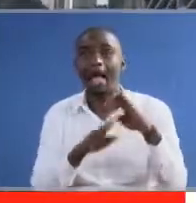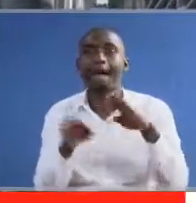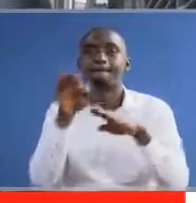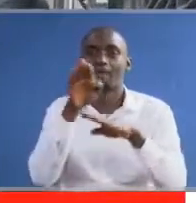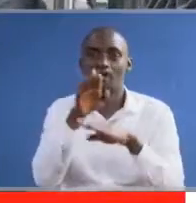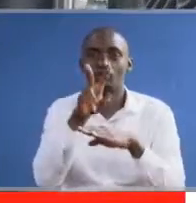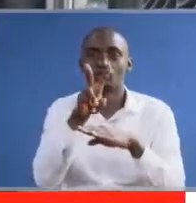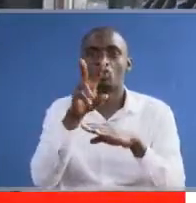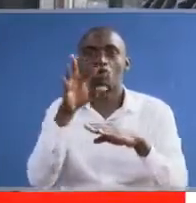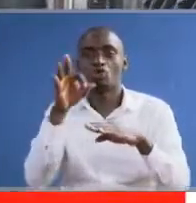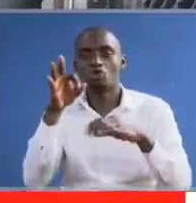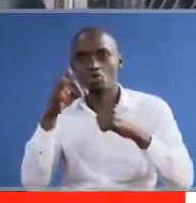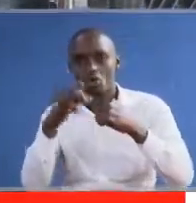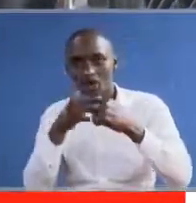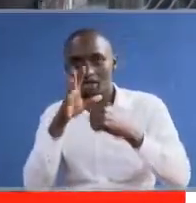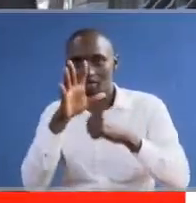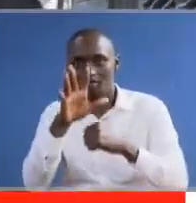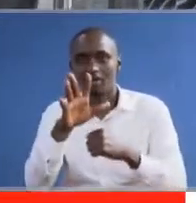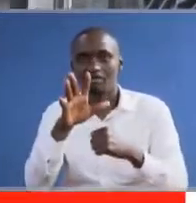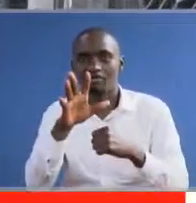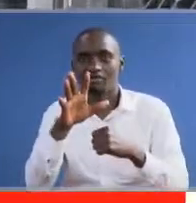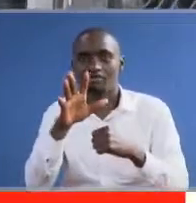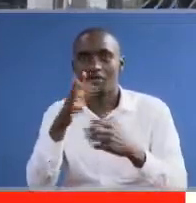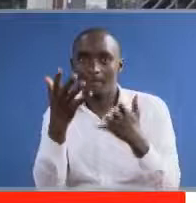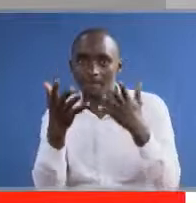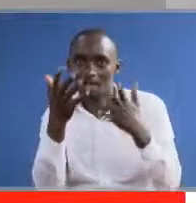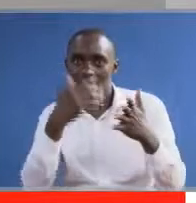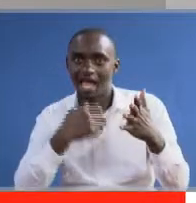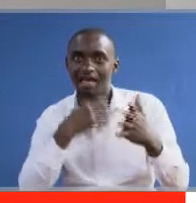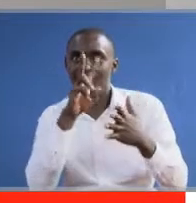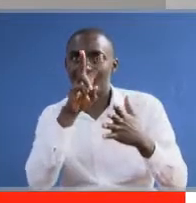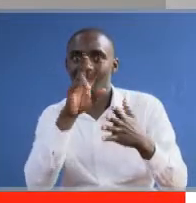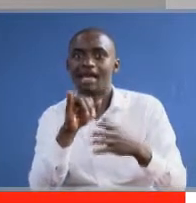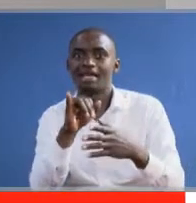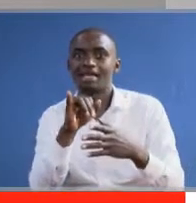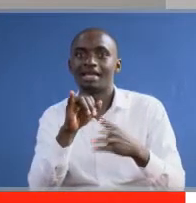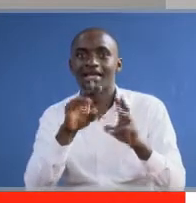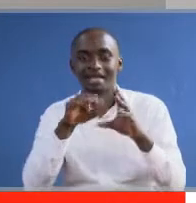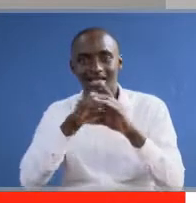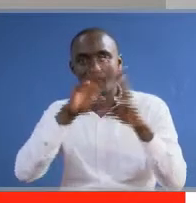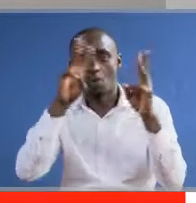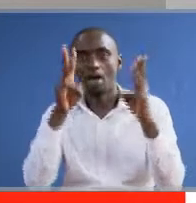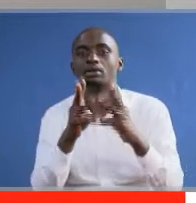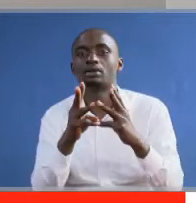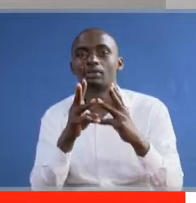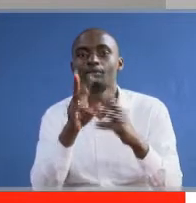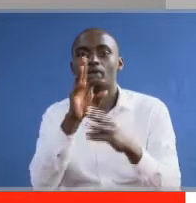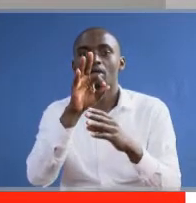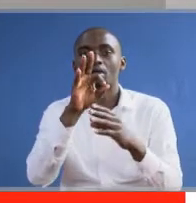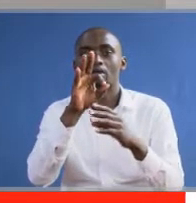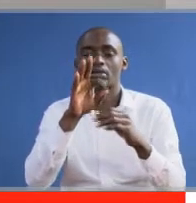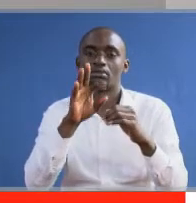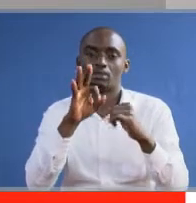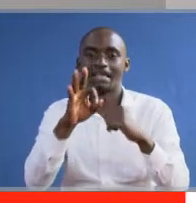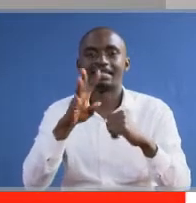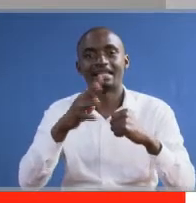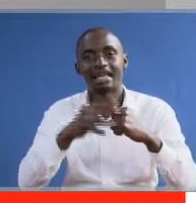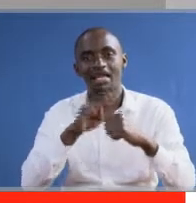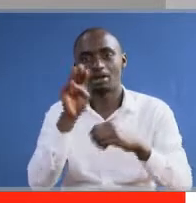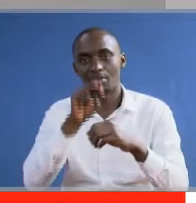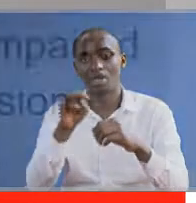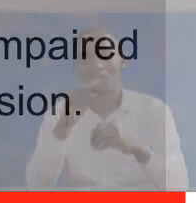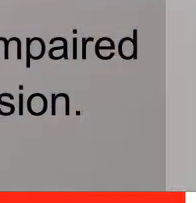285 million people are estimated to be visually impaired worldwide. 39 million are blind and